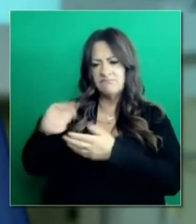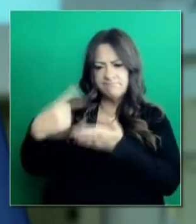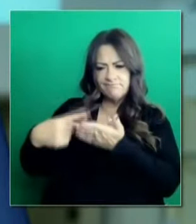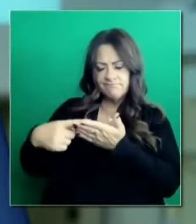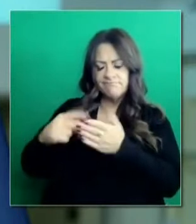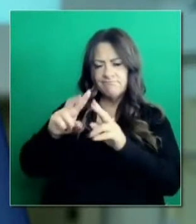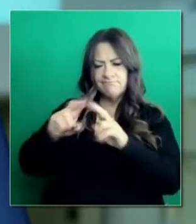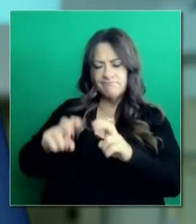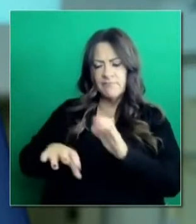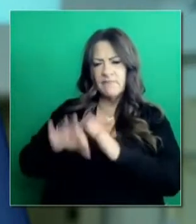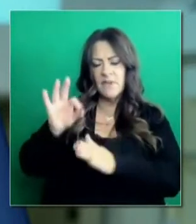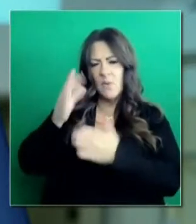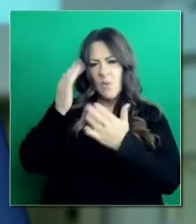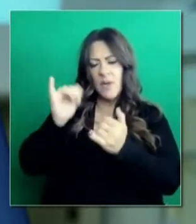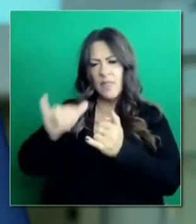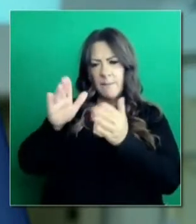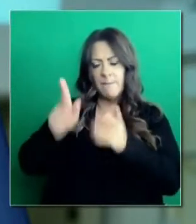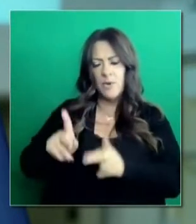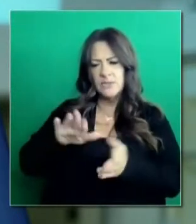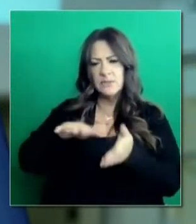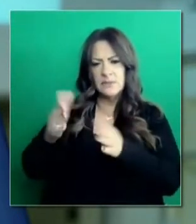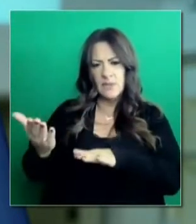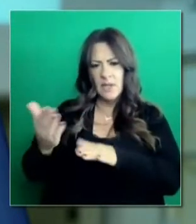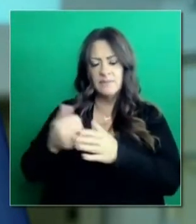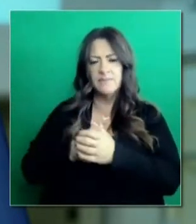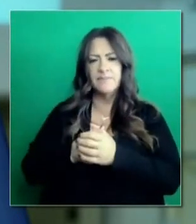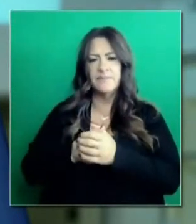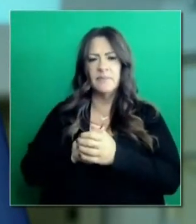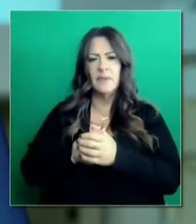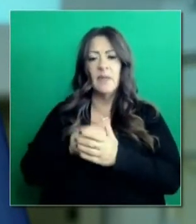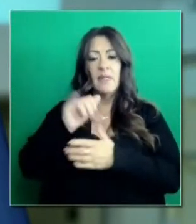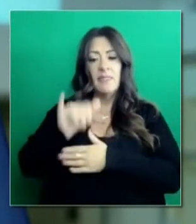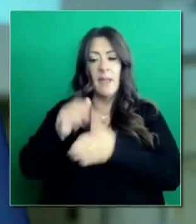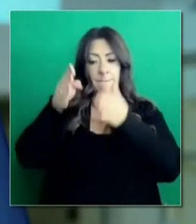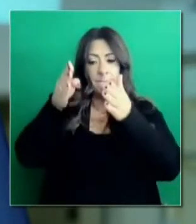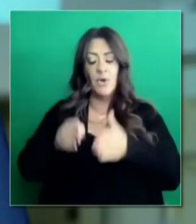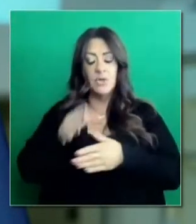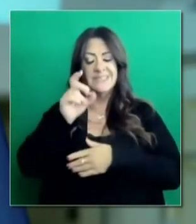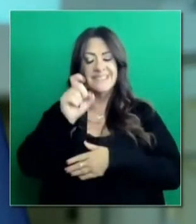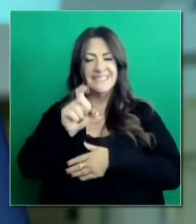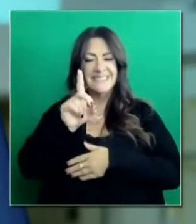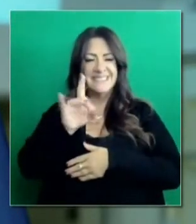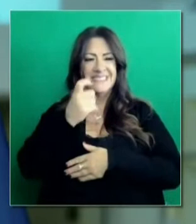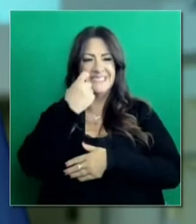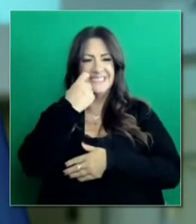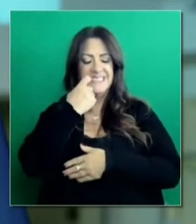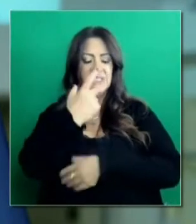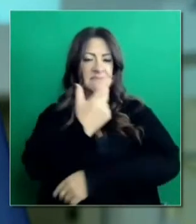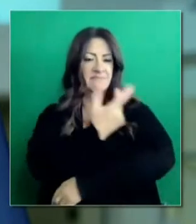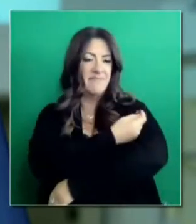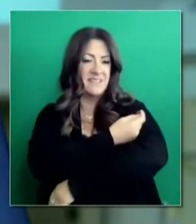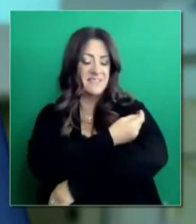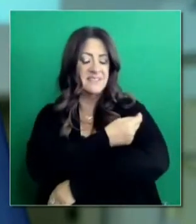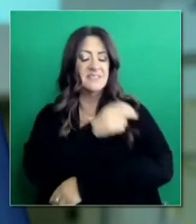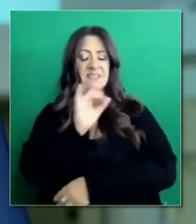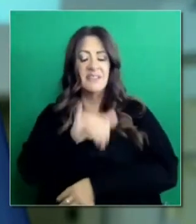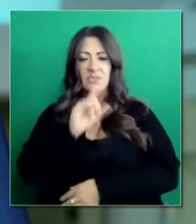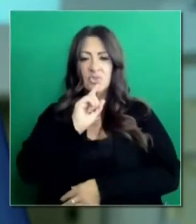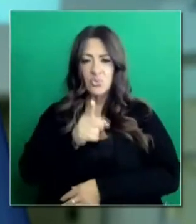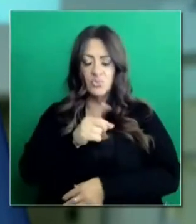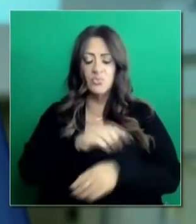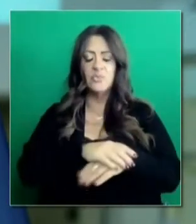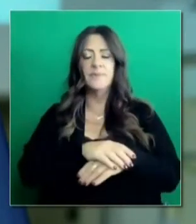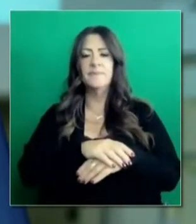this was an individual who had been recently vaccinated. I think also other details are complex and